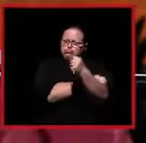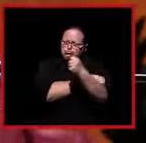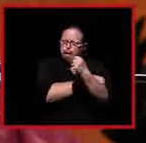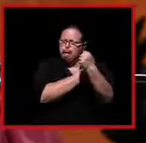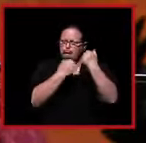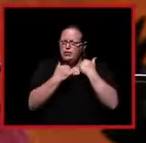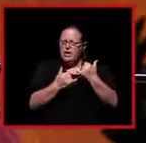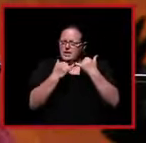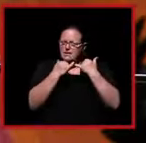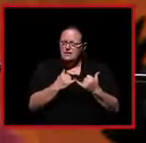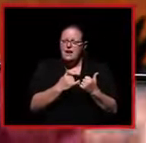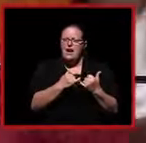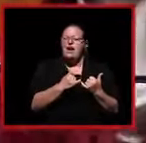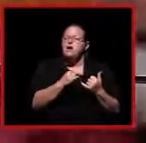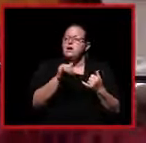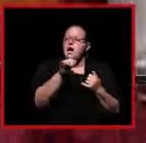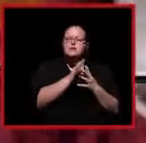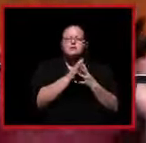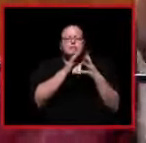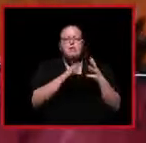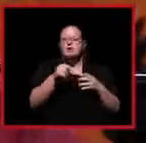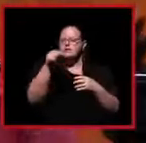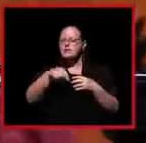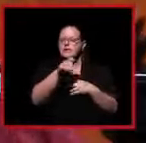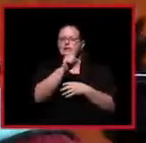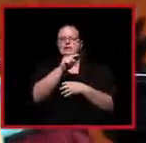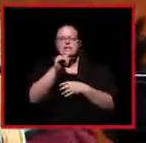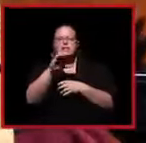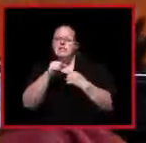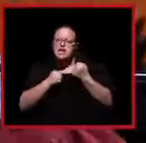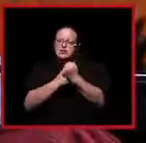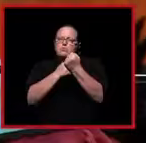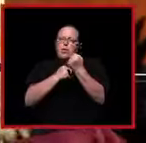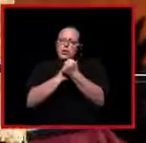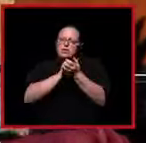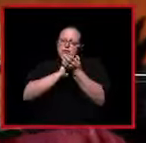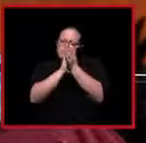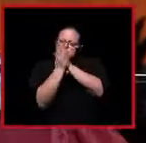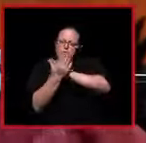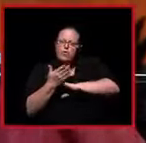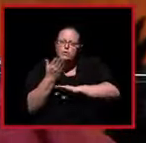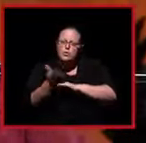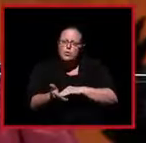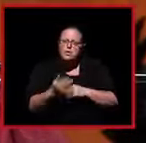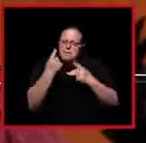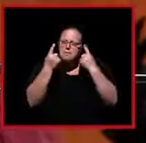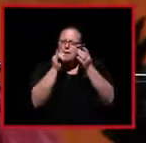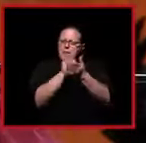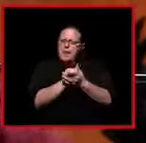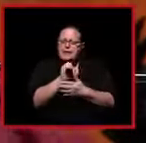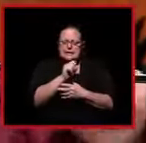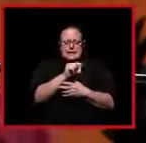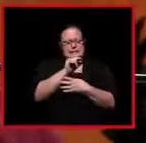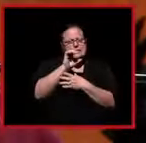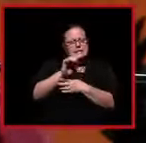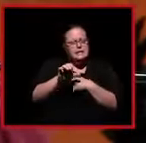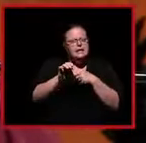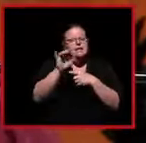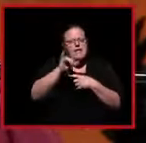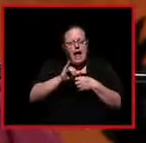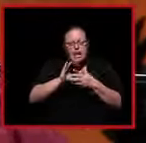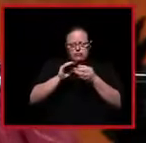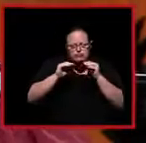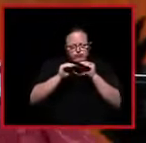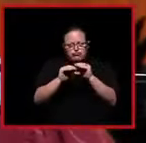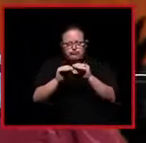You're as powerful as the institution that has forged you. Think about that for a moment. Springfield Tech is housed in